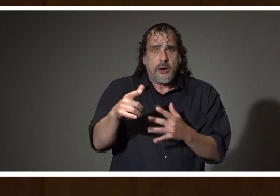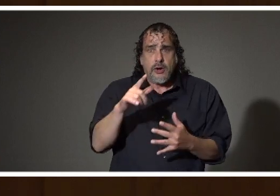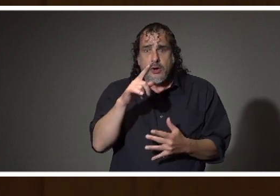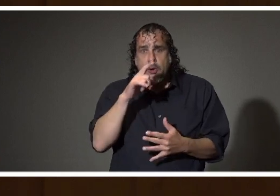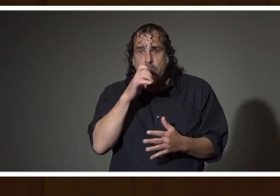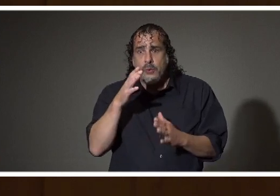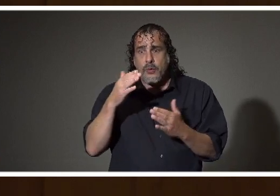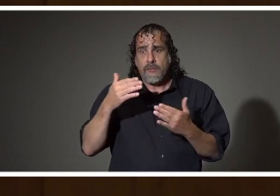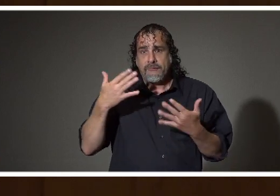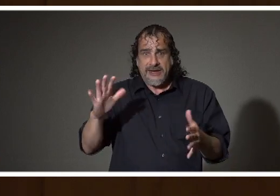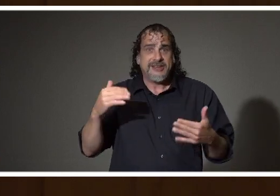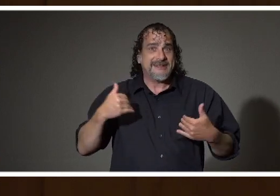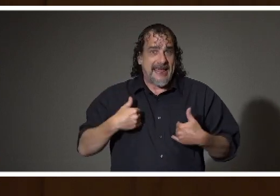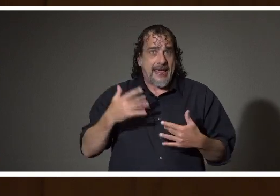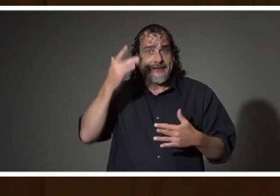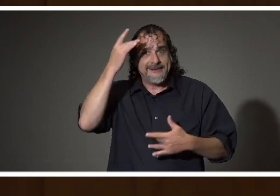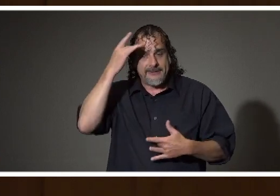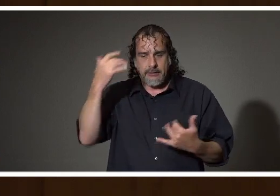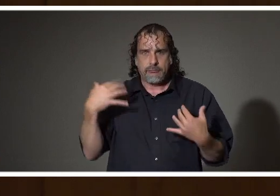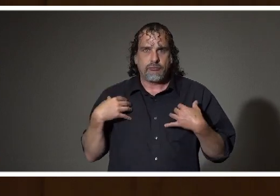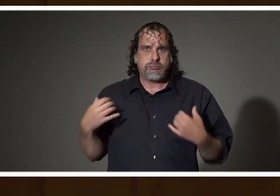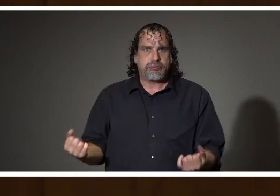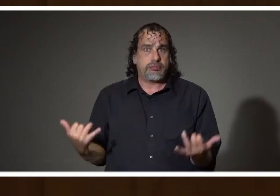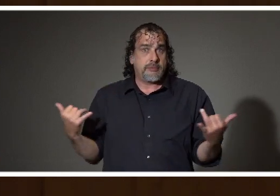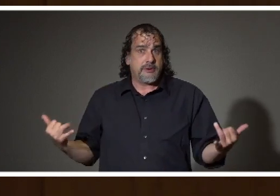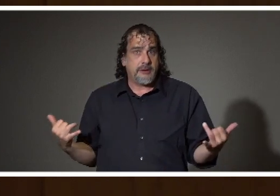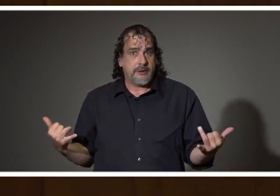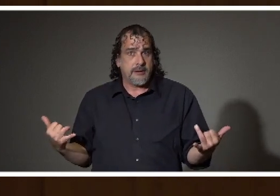it in the past. And really it's